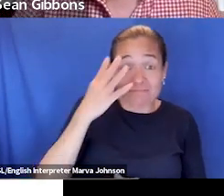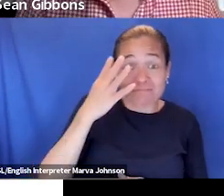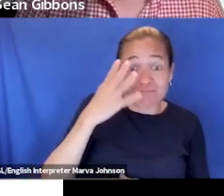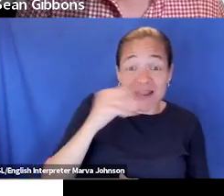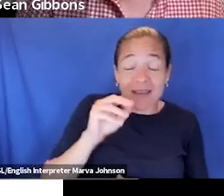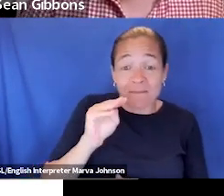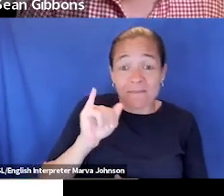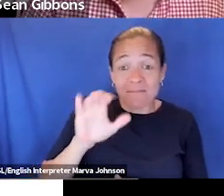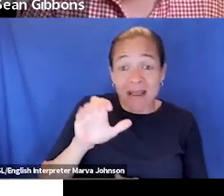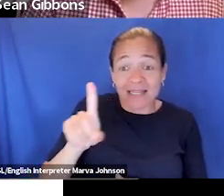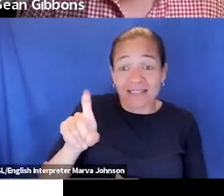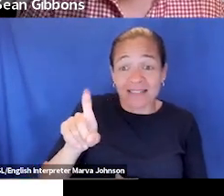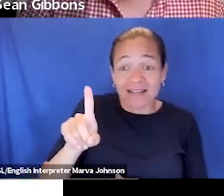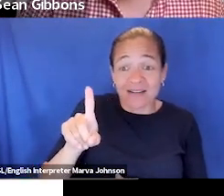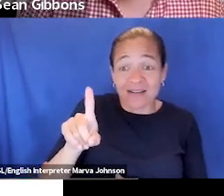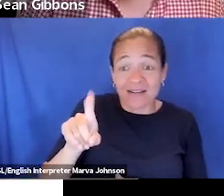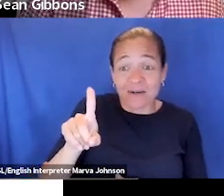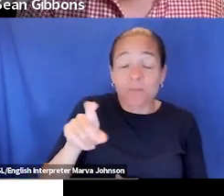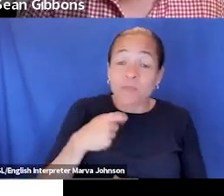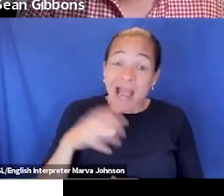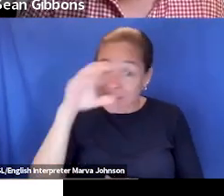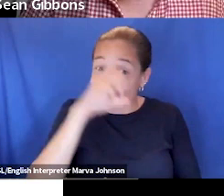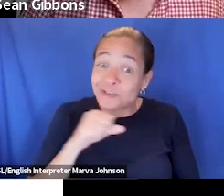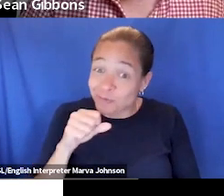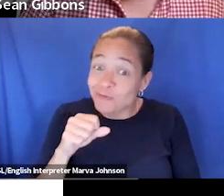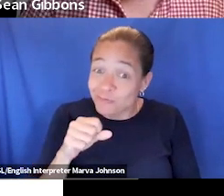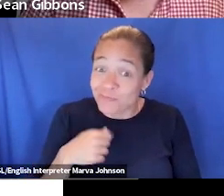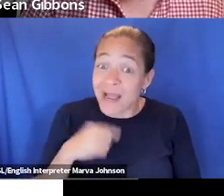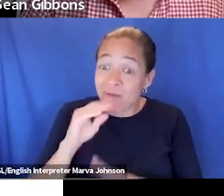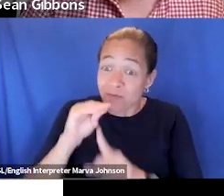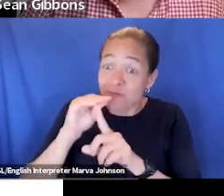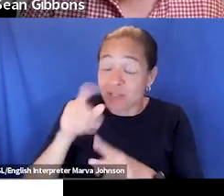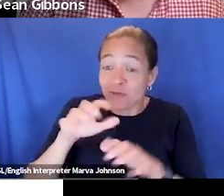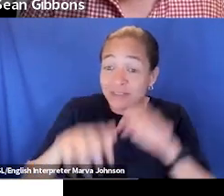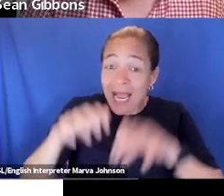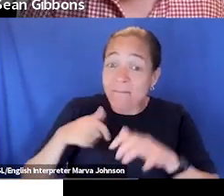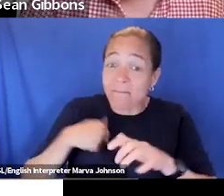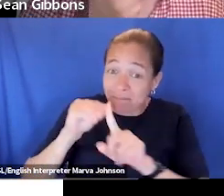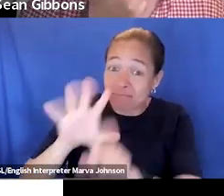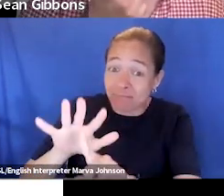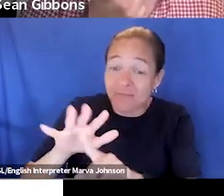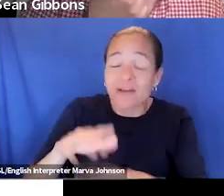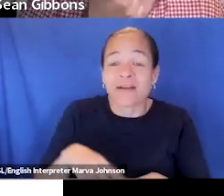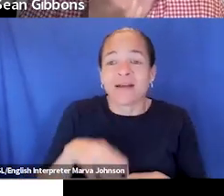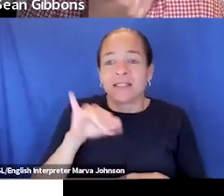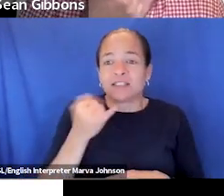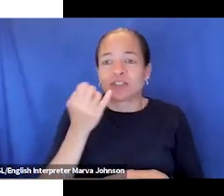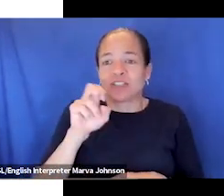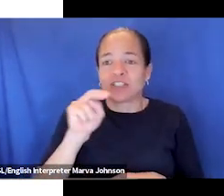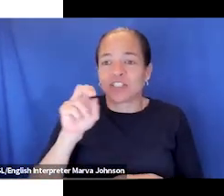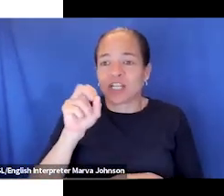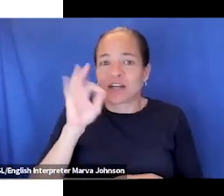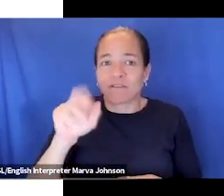microphone? I'm going to assume, gang, you type them in. I'm going to pick on you. So Jennifer Johnson, fire up your camera and your microphone,